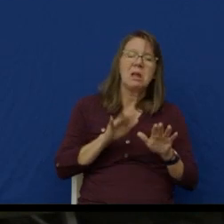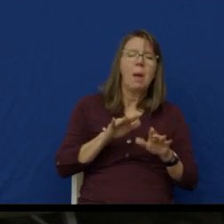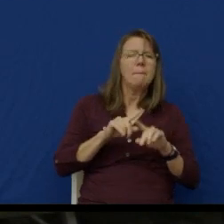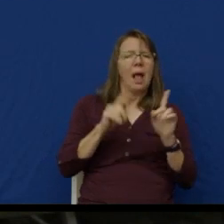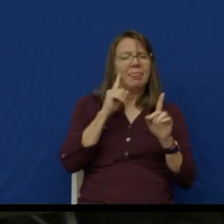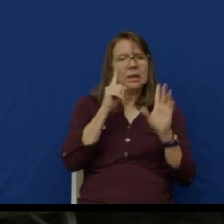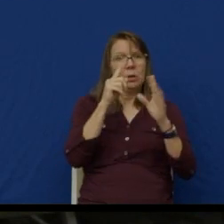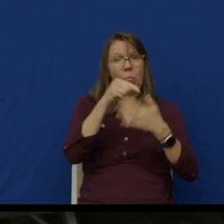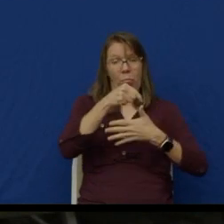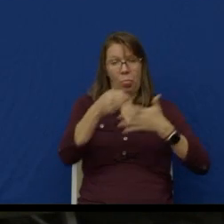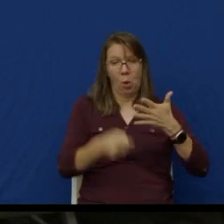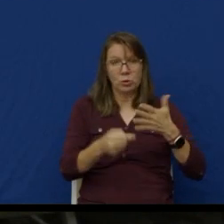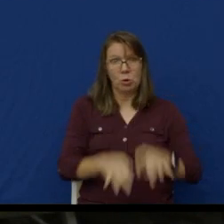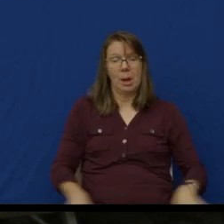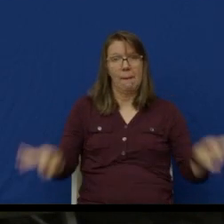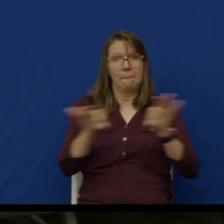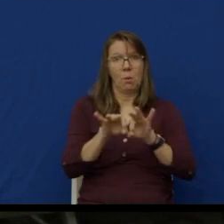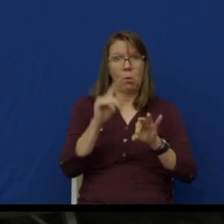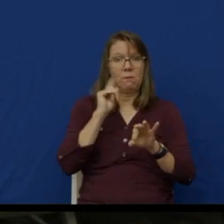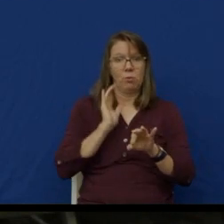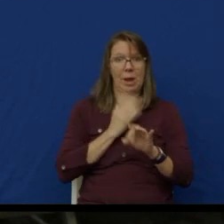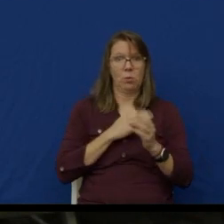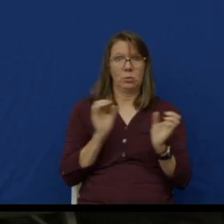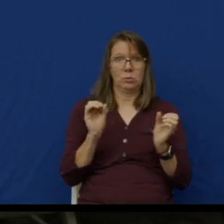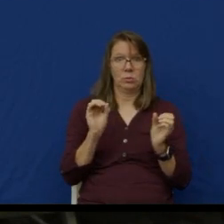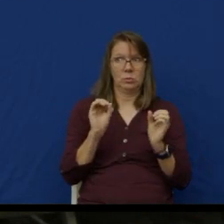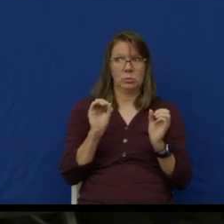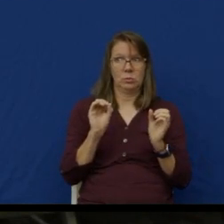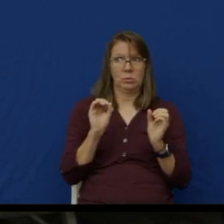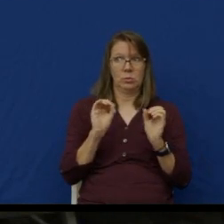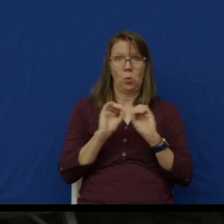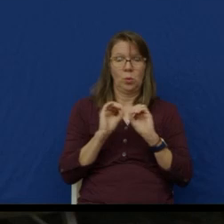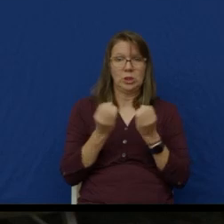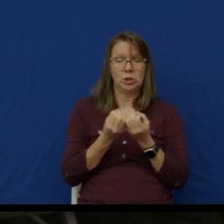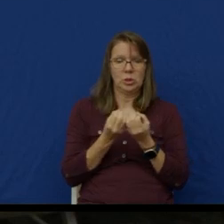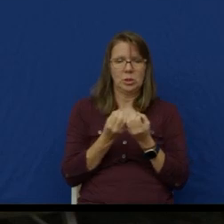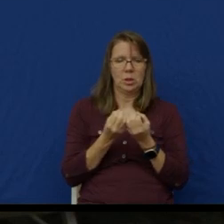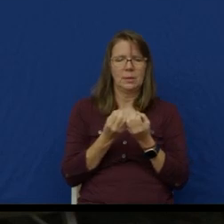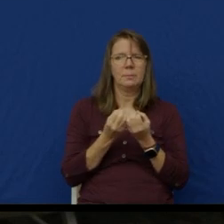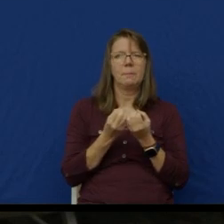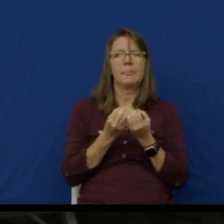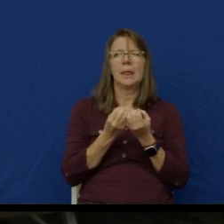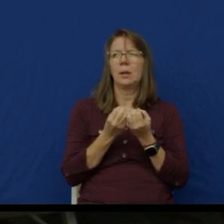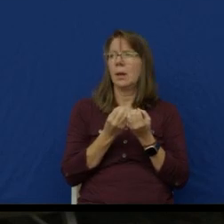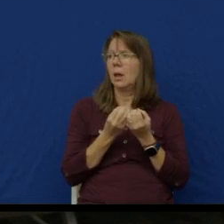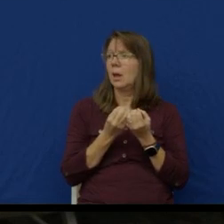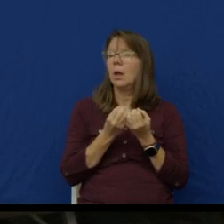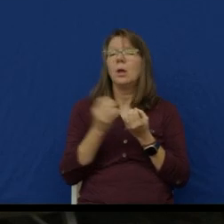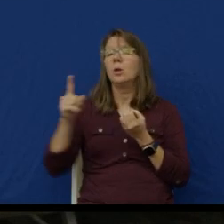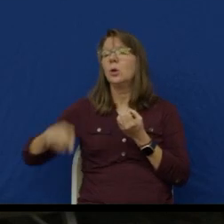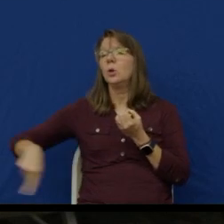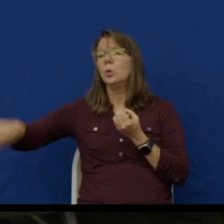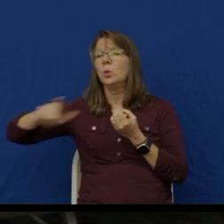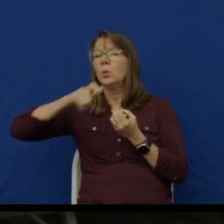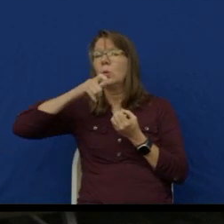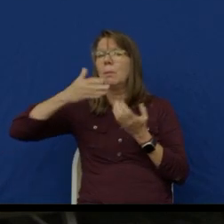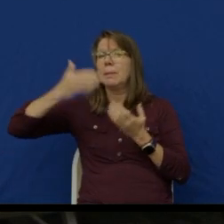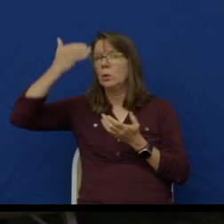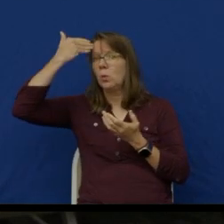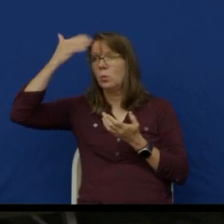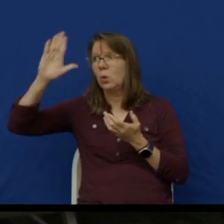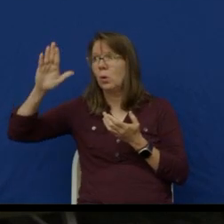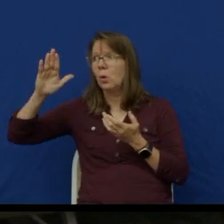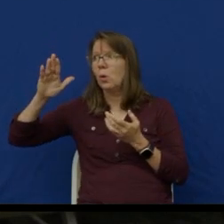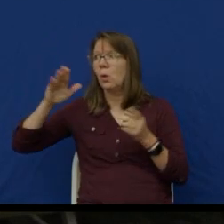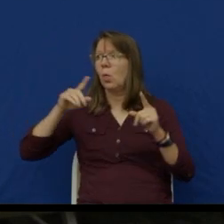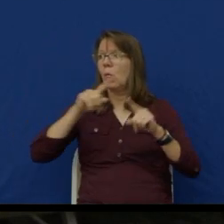an organization like ours. And I think they're going to do us a lot of long-range service. And for those who aren't aware, these all bubbled